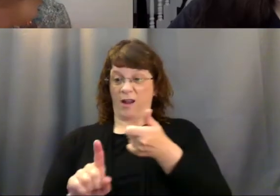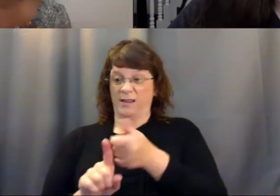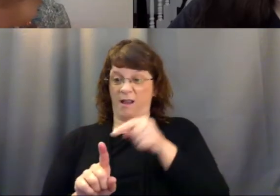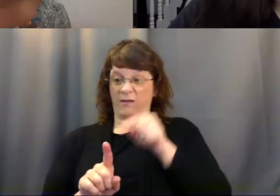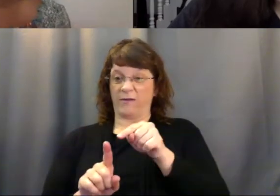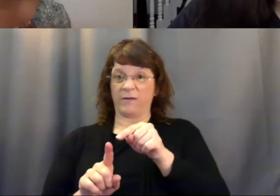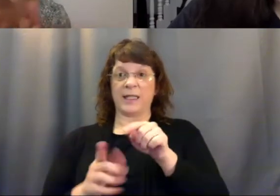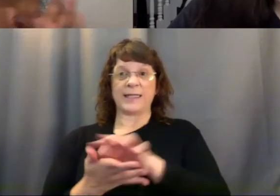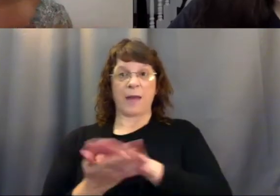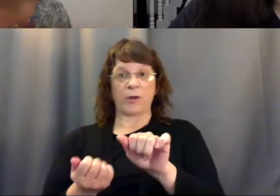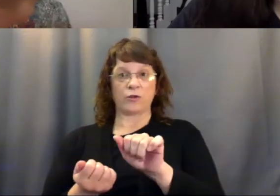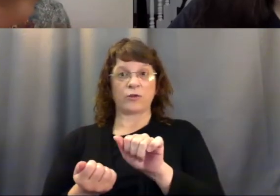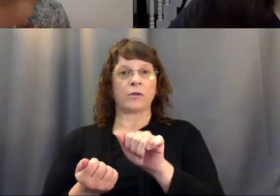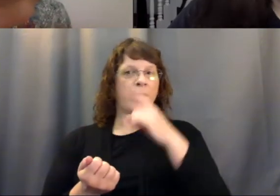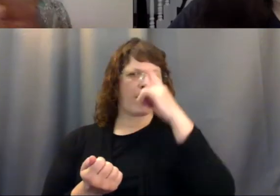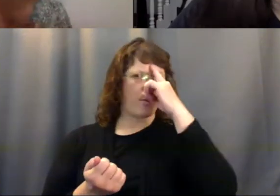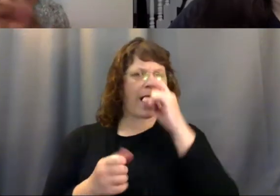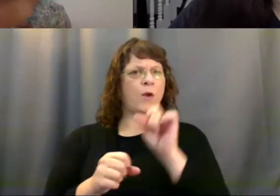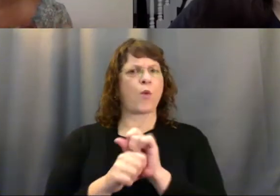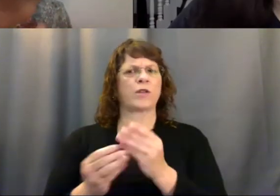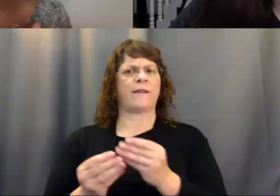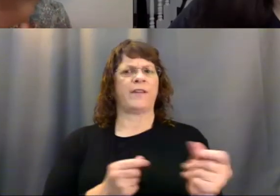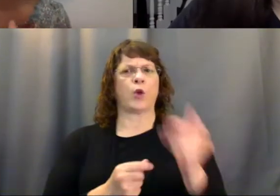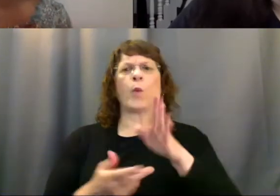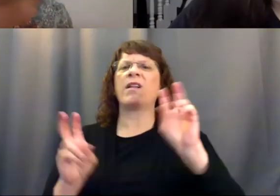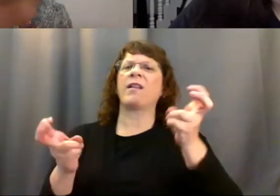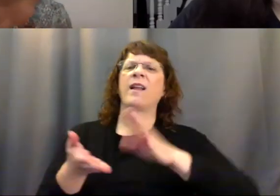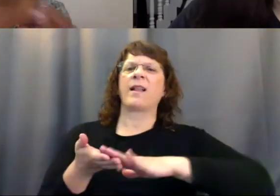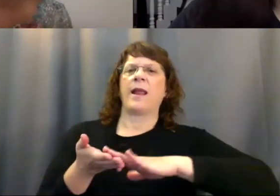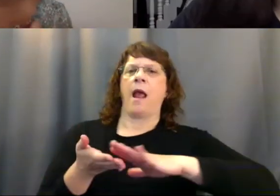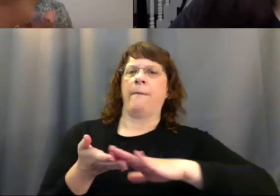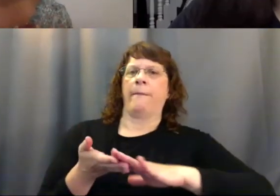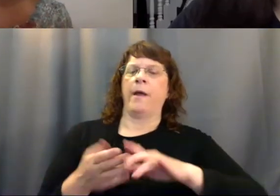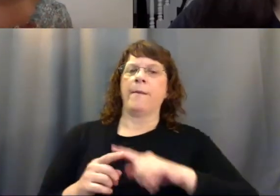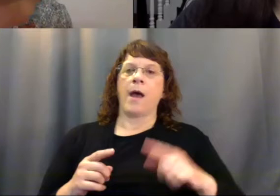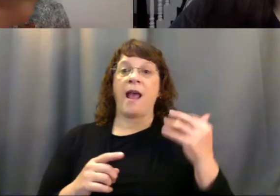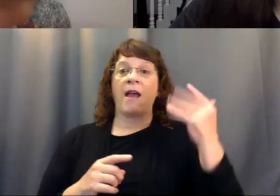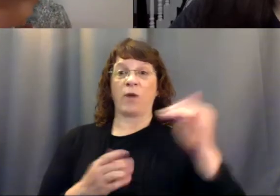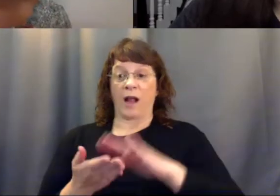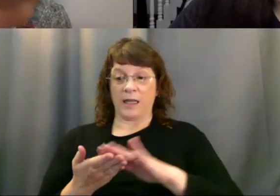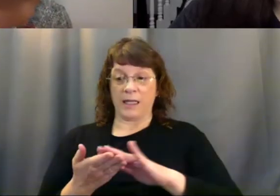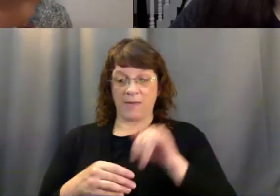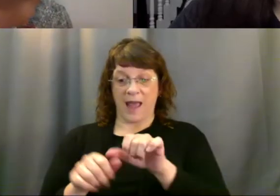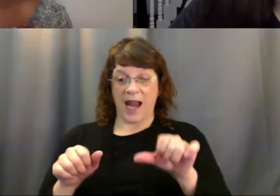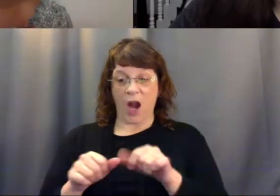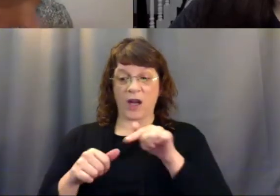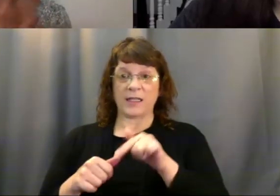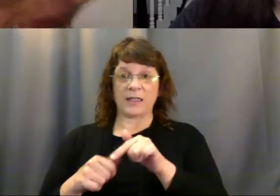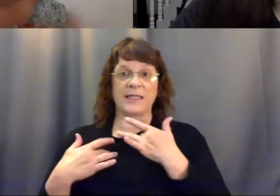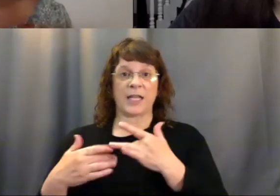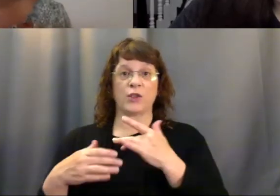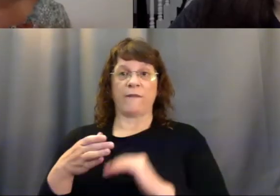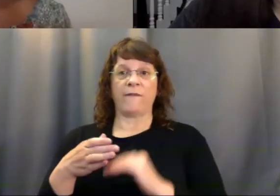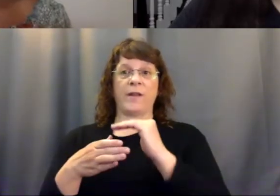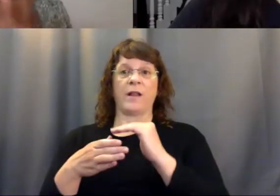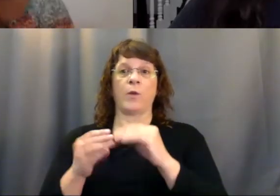brain works very efficiently. So it'll clean it up basically. But after it cleans it up, that area is usually filled with the fluid that's